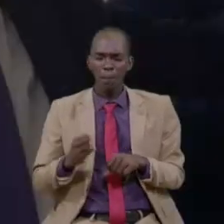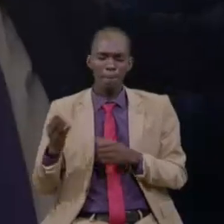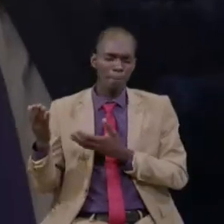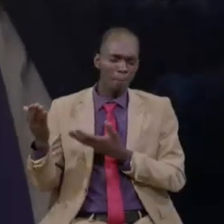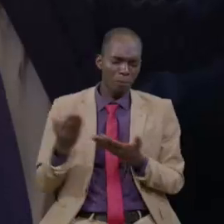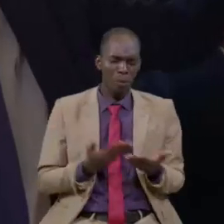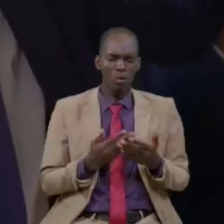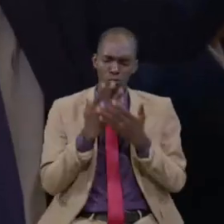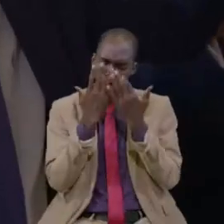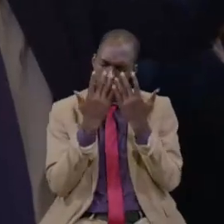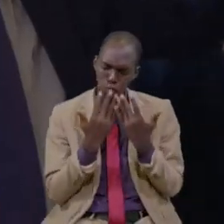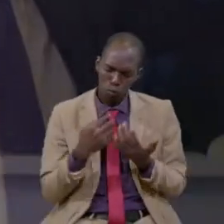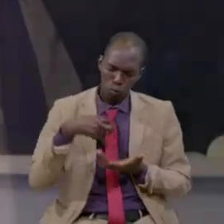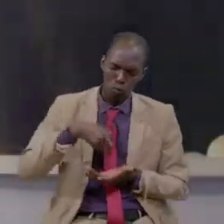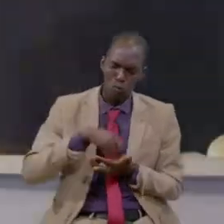Jesus' name.